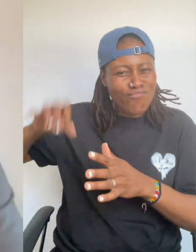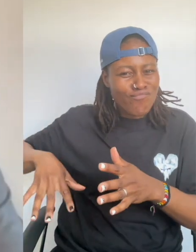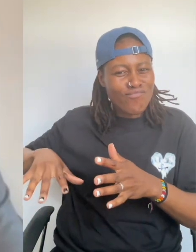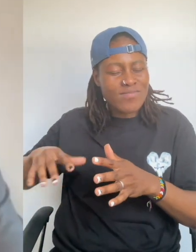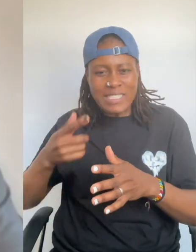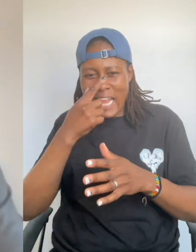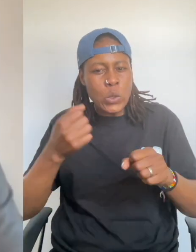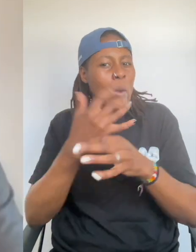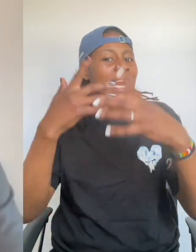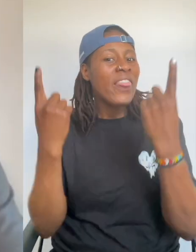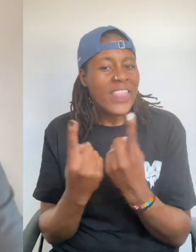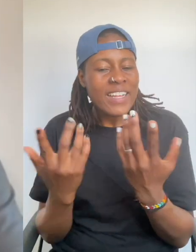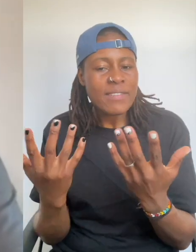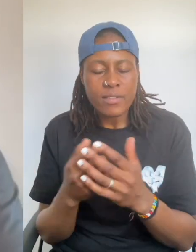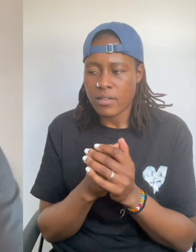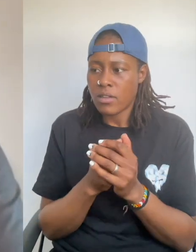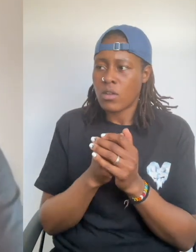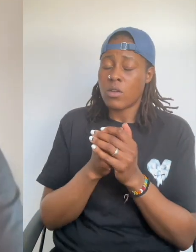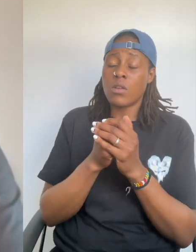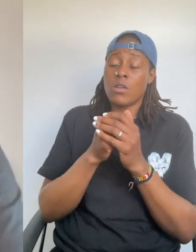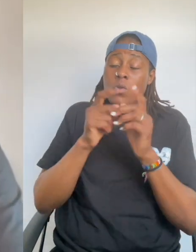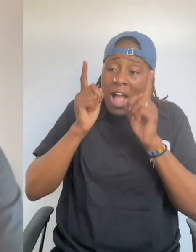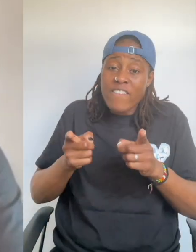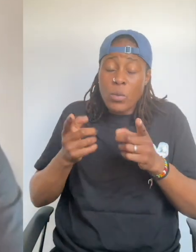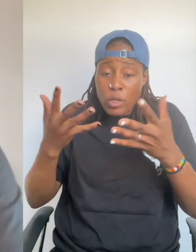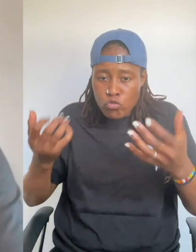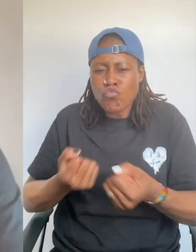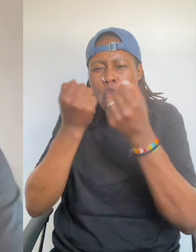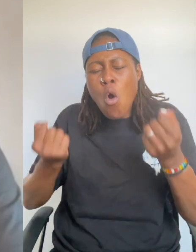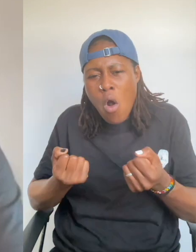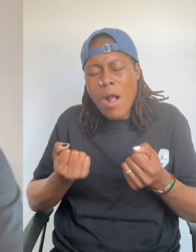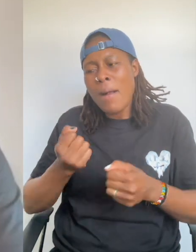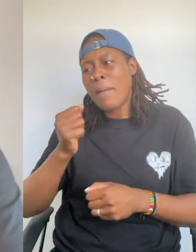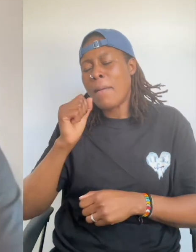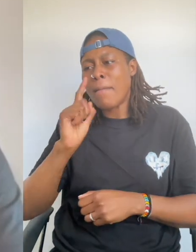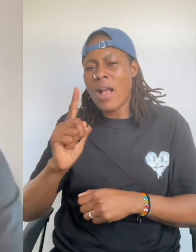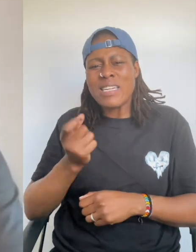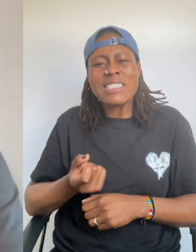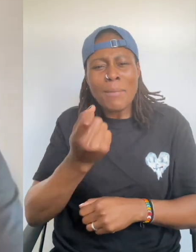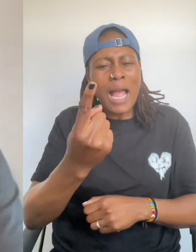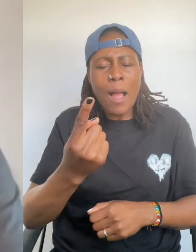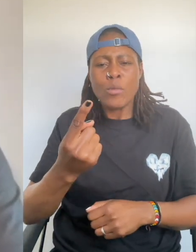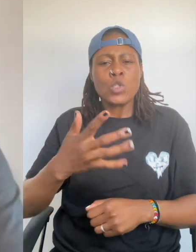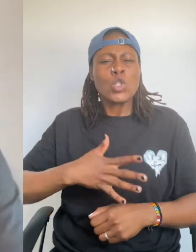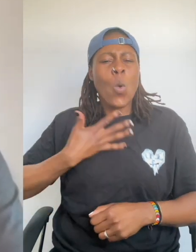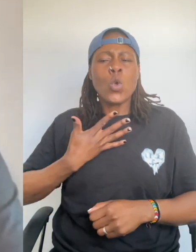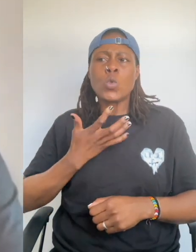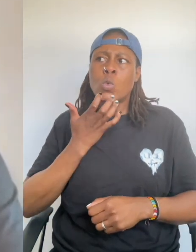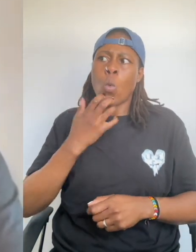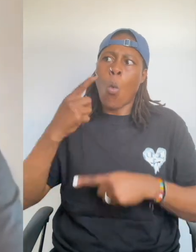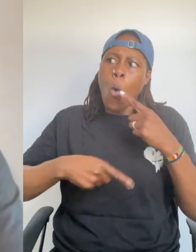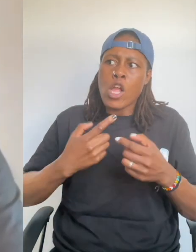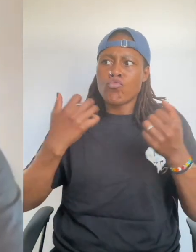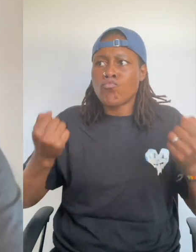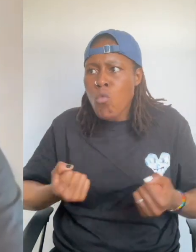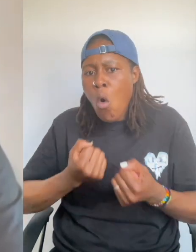to be, I say you have to be strong, but it's like sometimes you don't want to have to be that. You know what I mean?